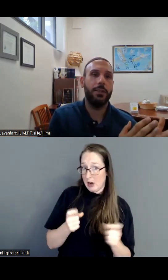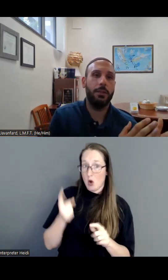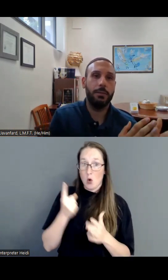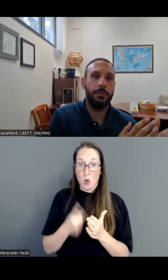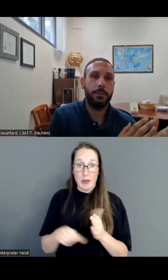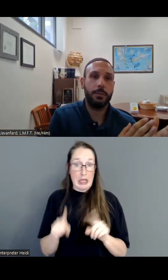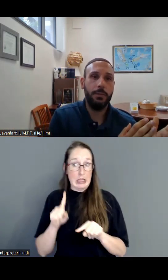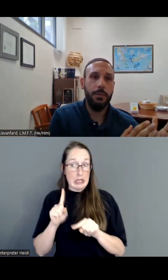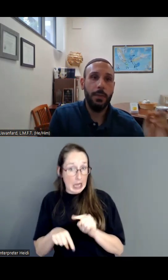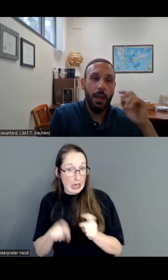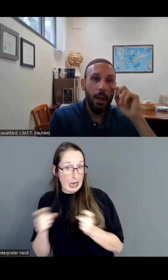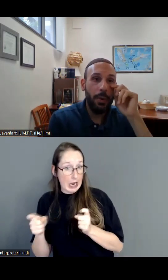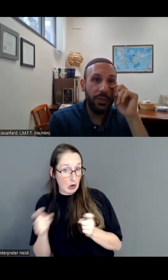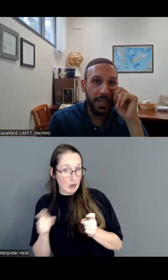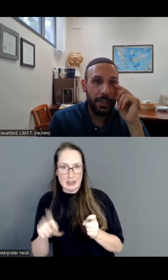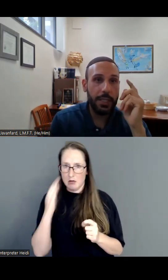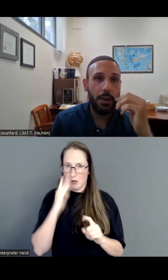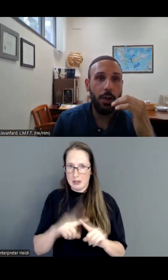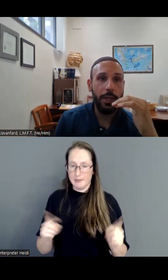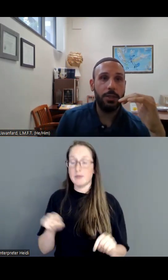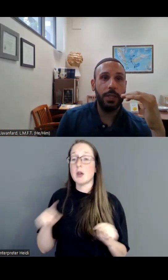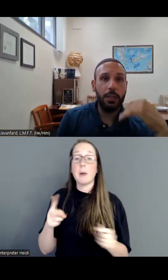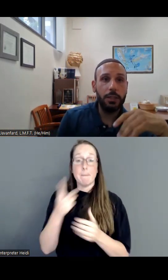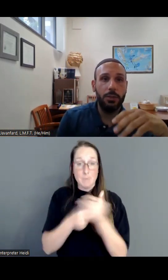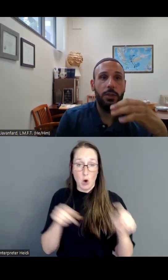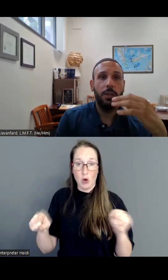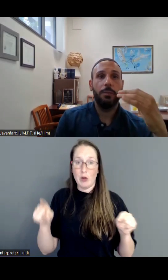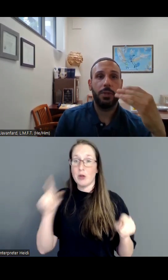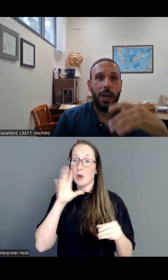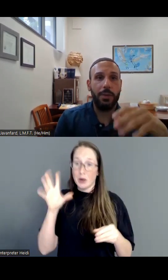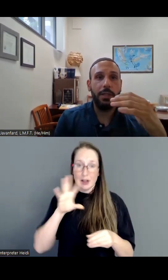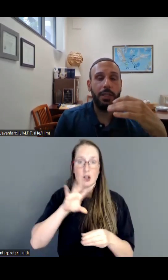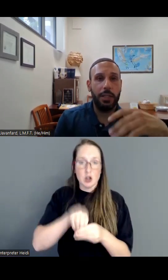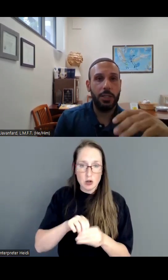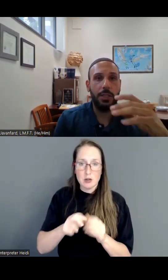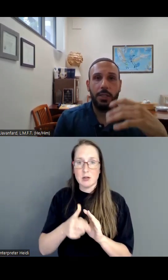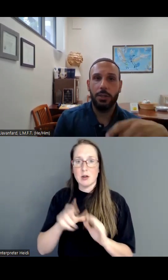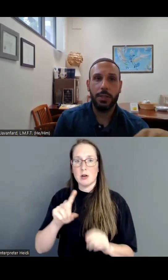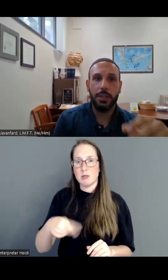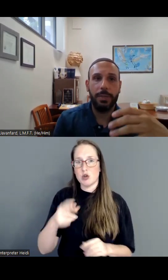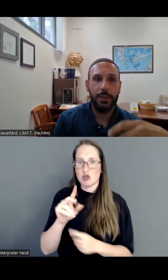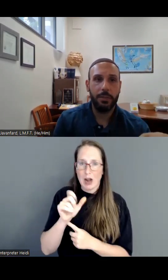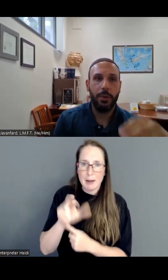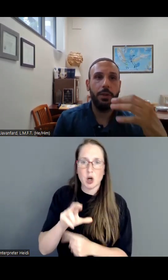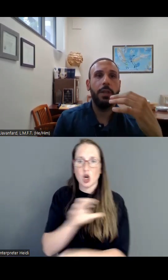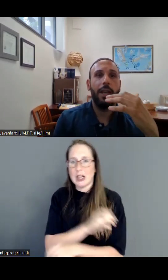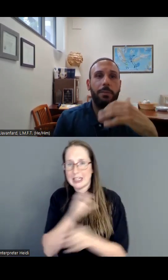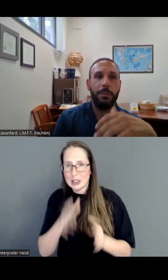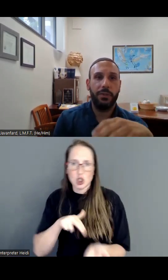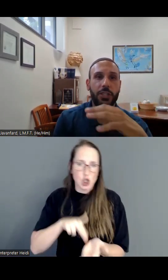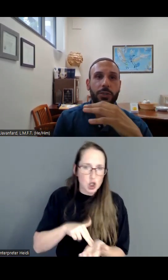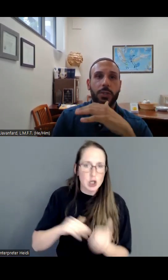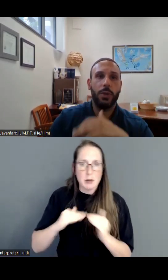can't handle. Both facilities are going to include prescribers and clinicians and nurses and peer support